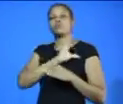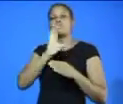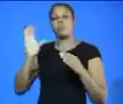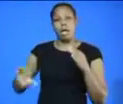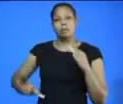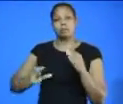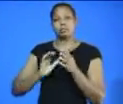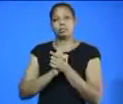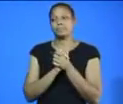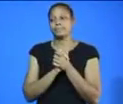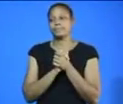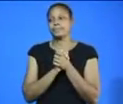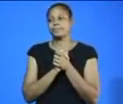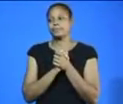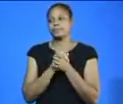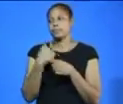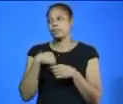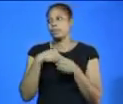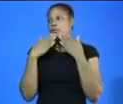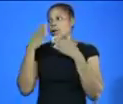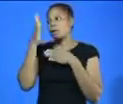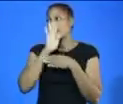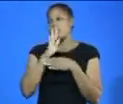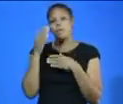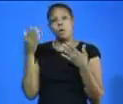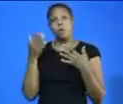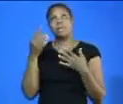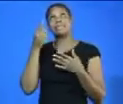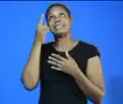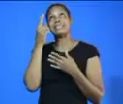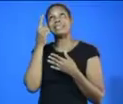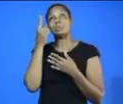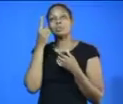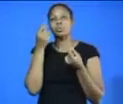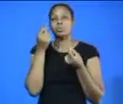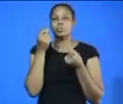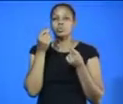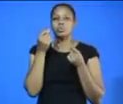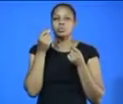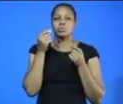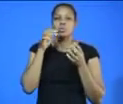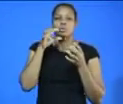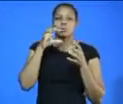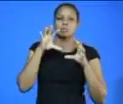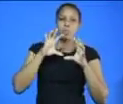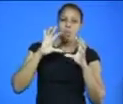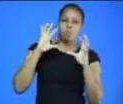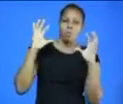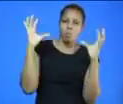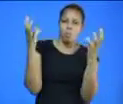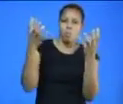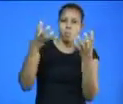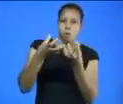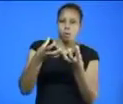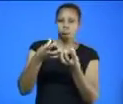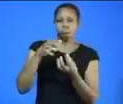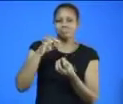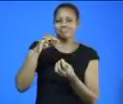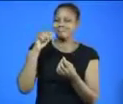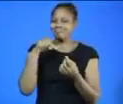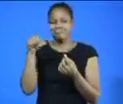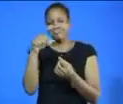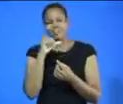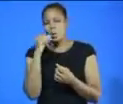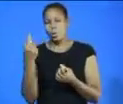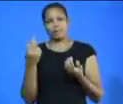We thank God for what he's doing across the world, not just from this podium, but from pulpits across the world where the